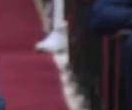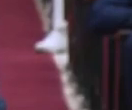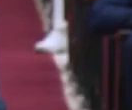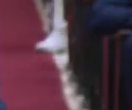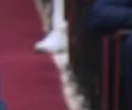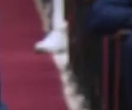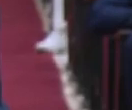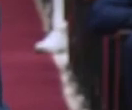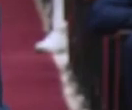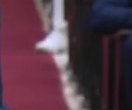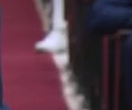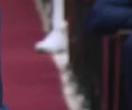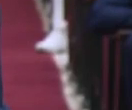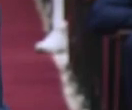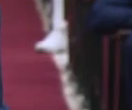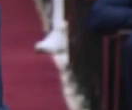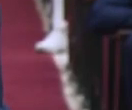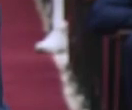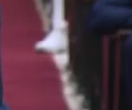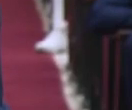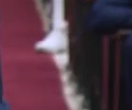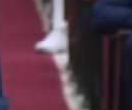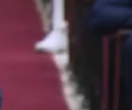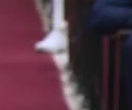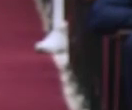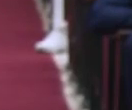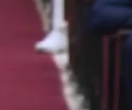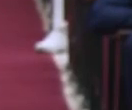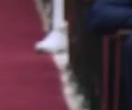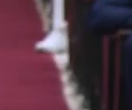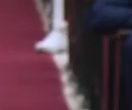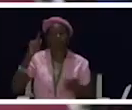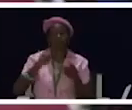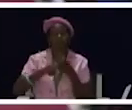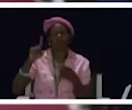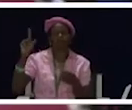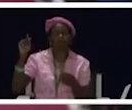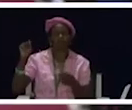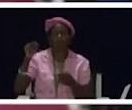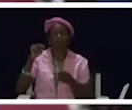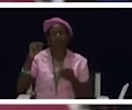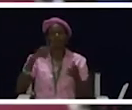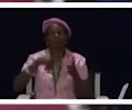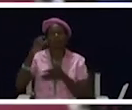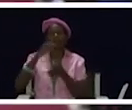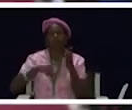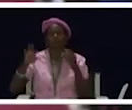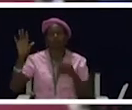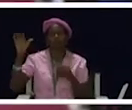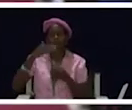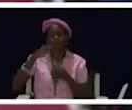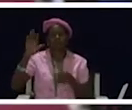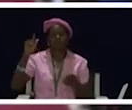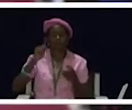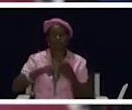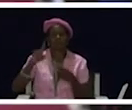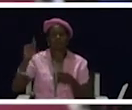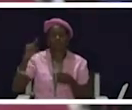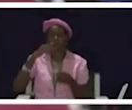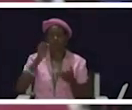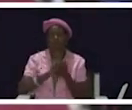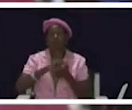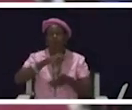in Mark chapter 16, verse 15 to 20, Mark 16, 15 to 20 is, go